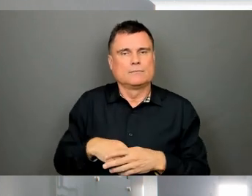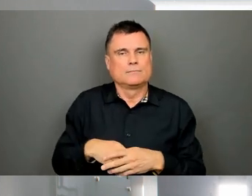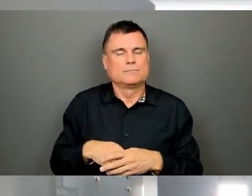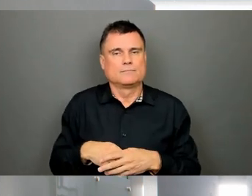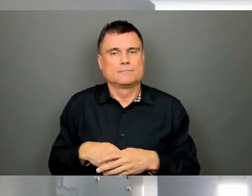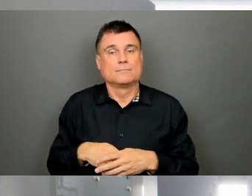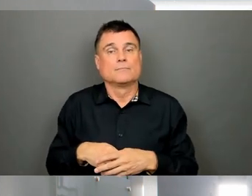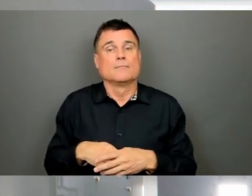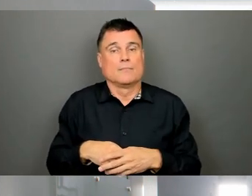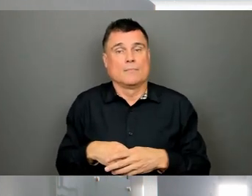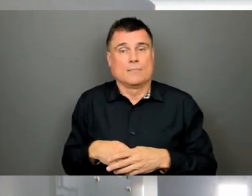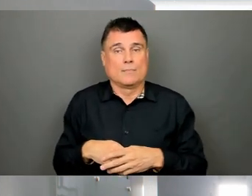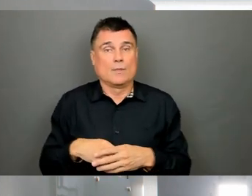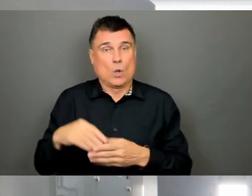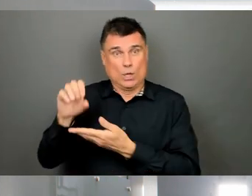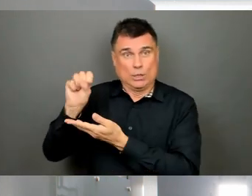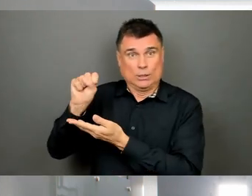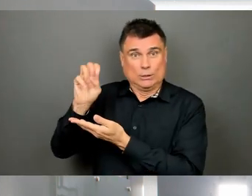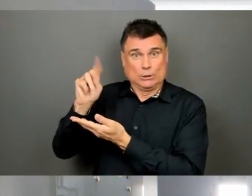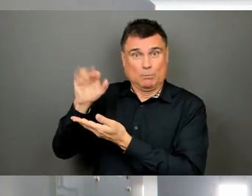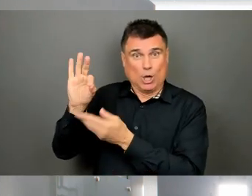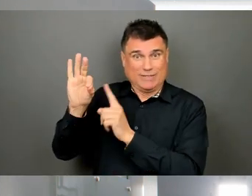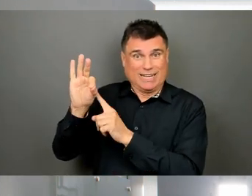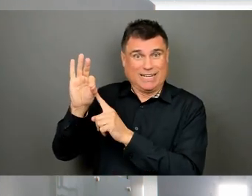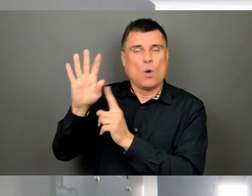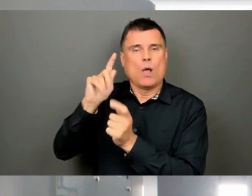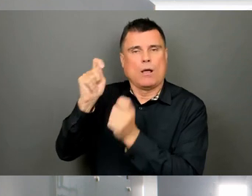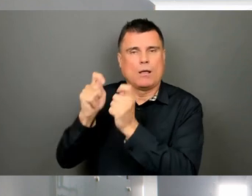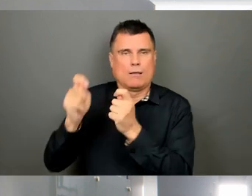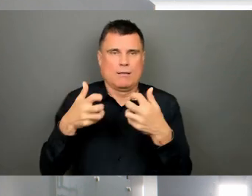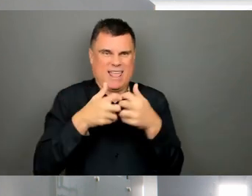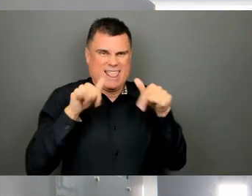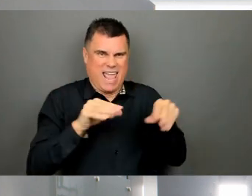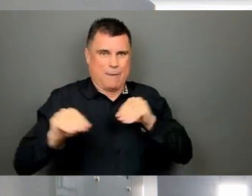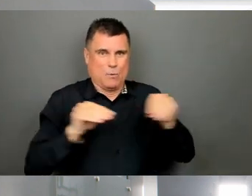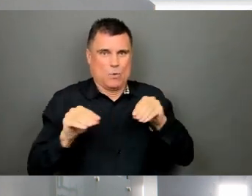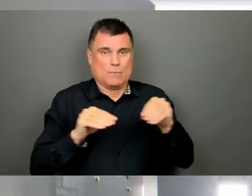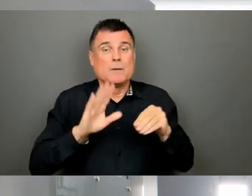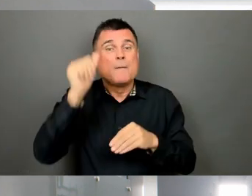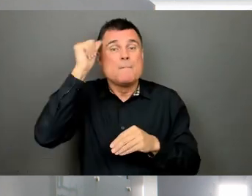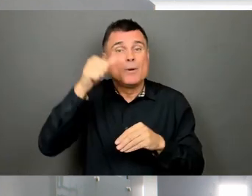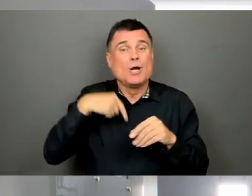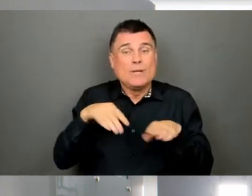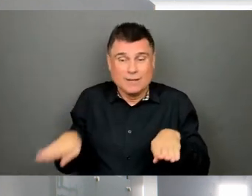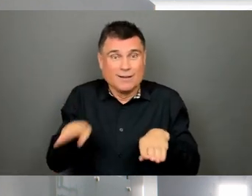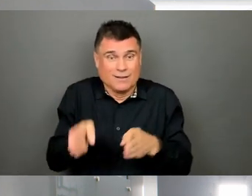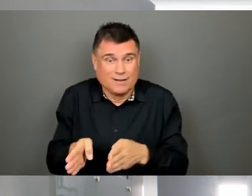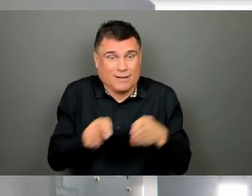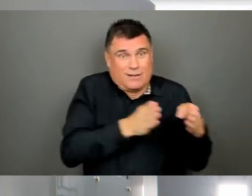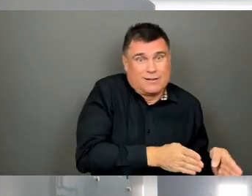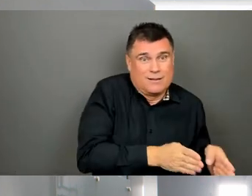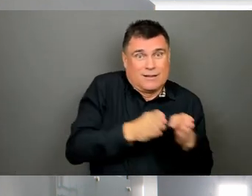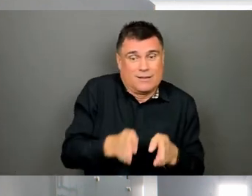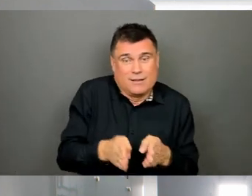way, starting with our left foot, we're going to adapt the Smurf to this. So remember that step slide that we were talking about with our